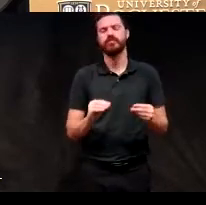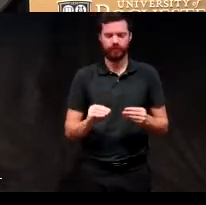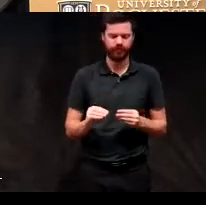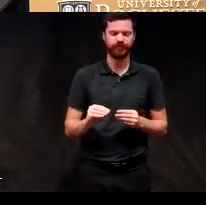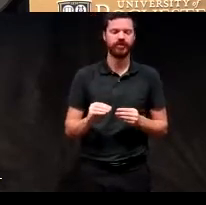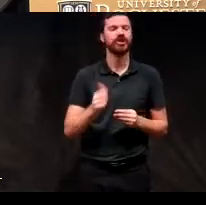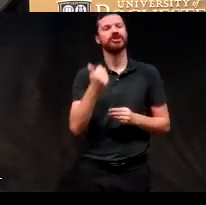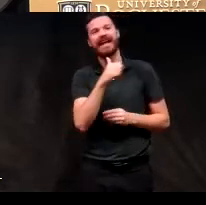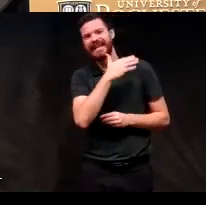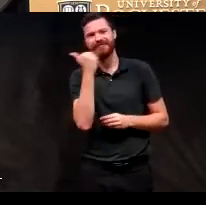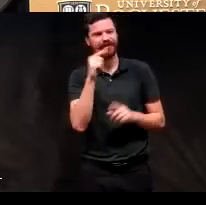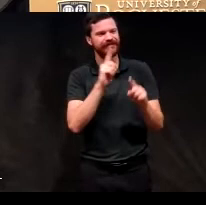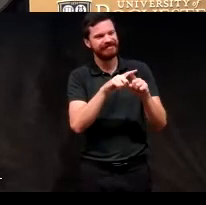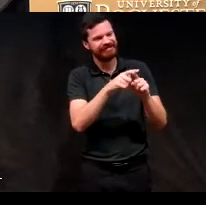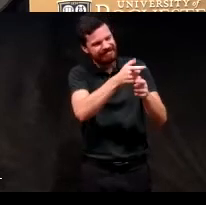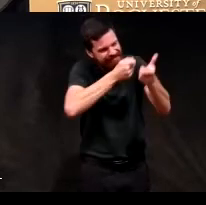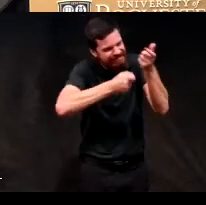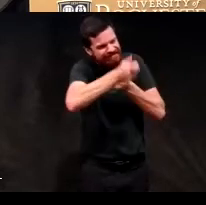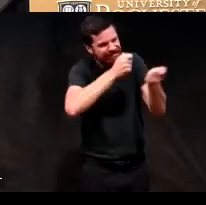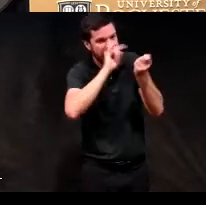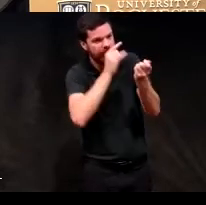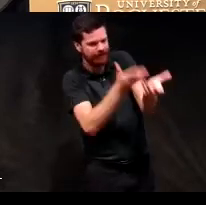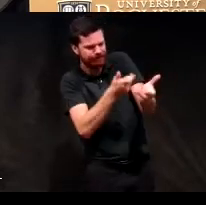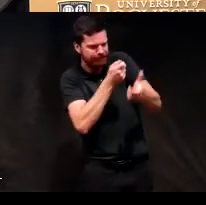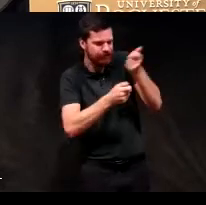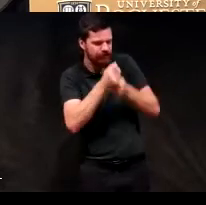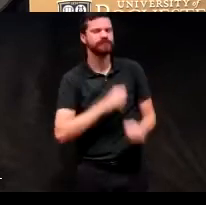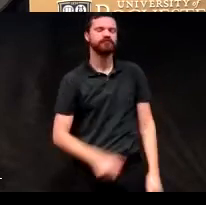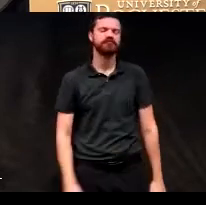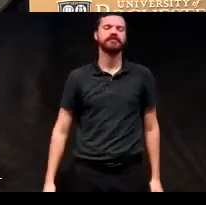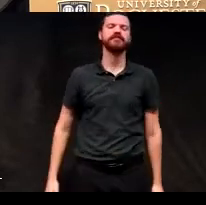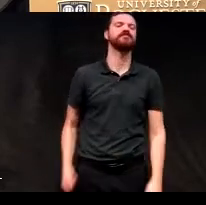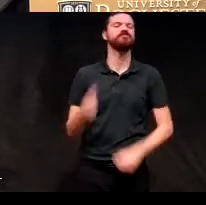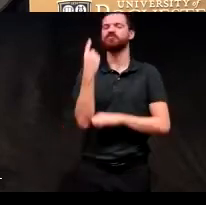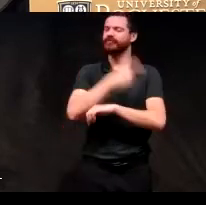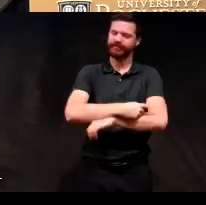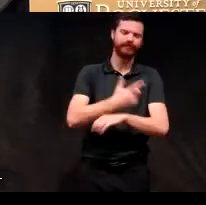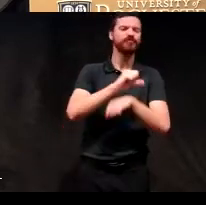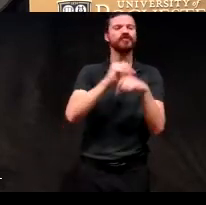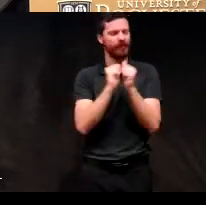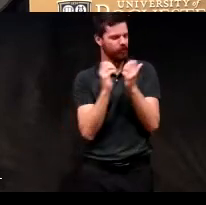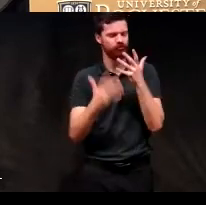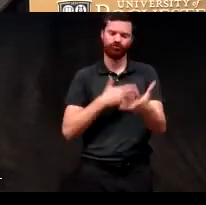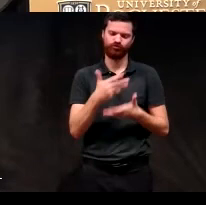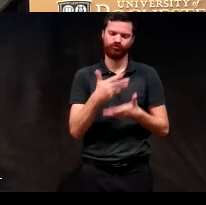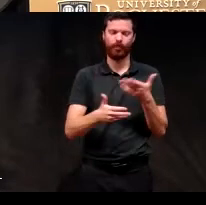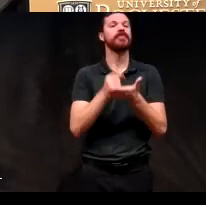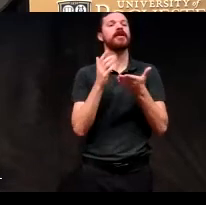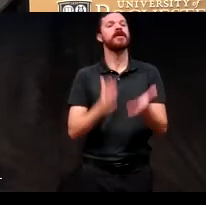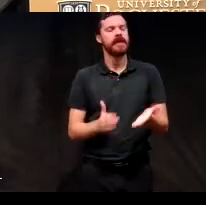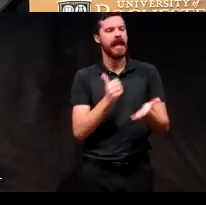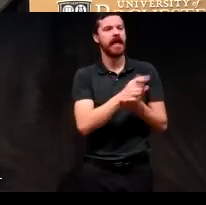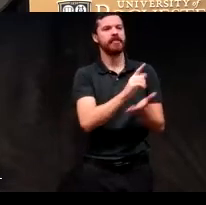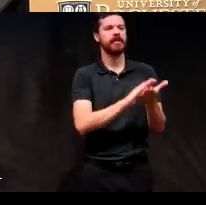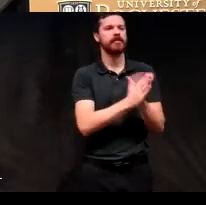her best to engage this kid. And one day in the work together, the therapist helps him to